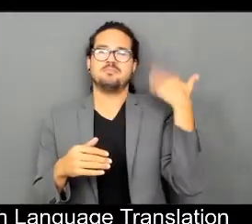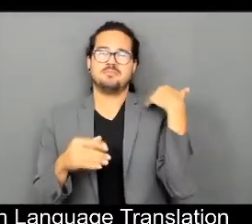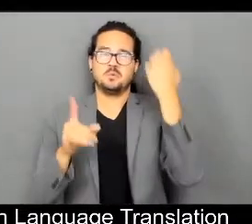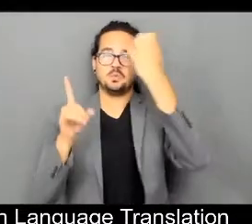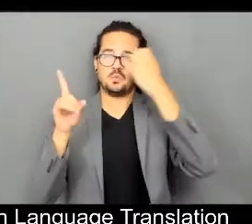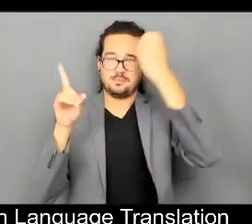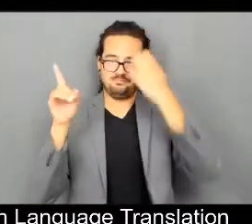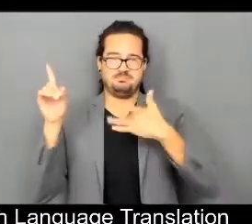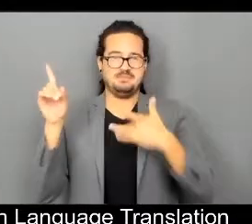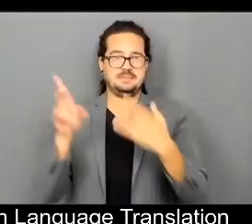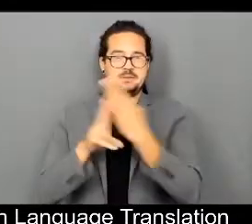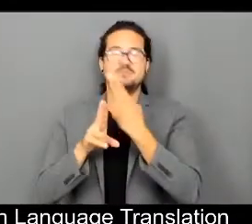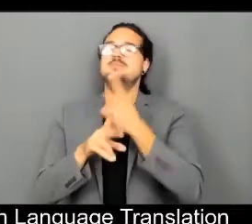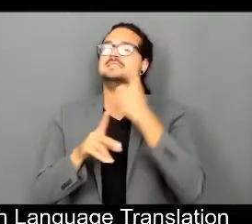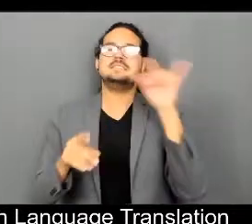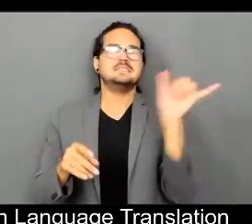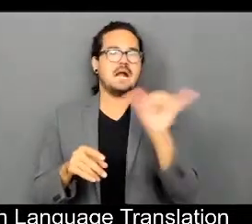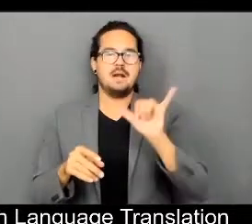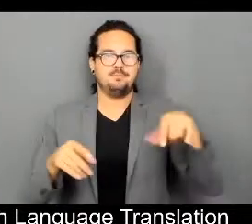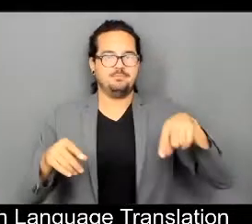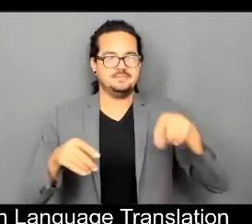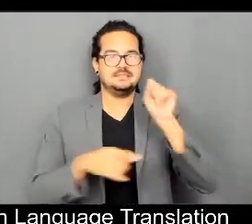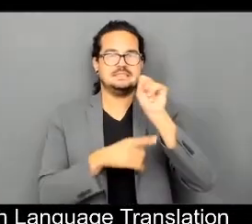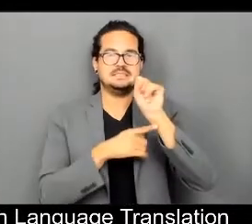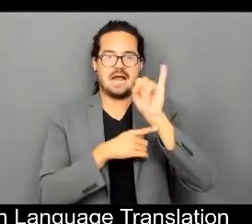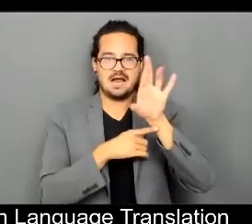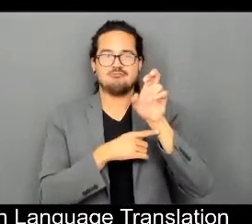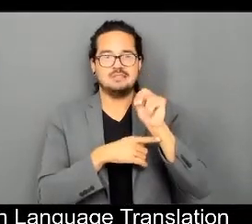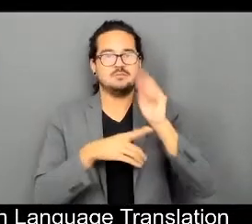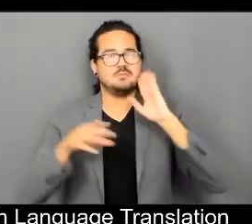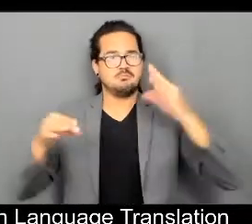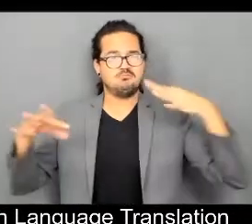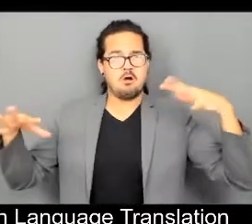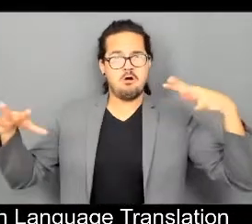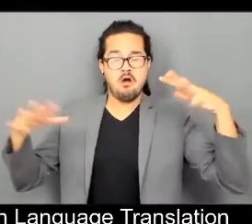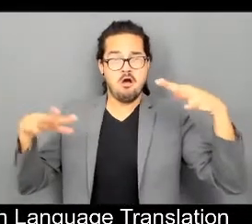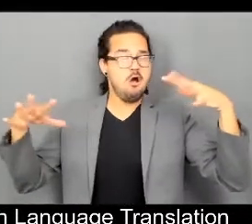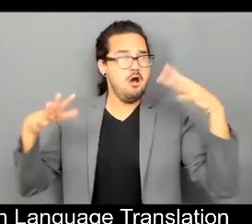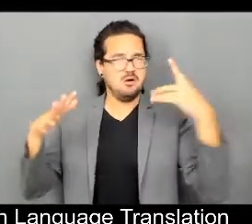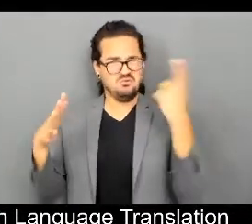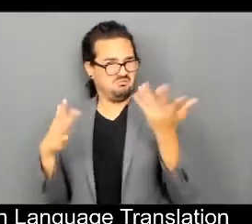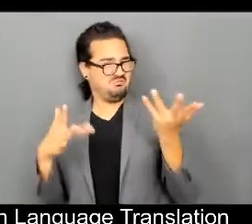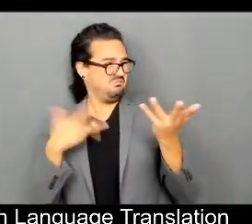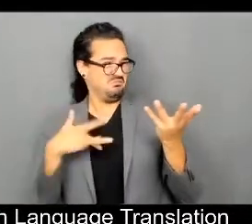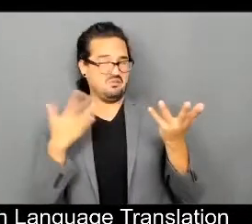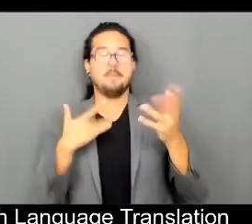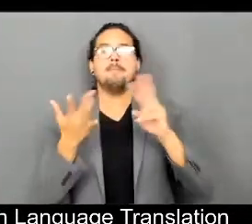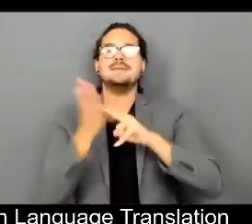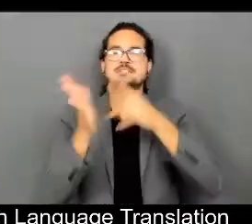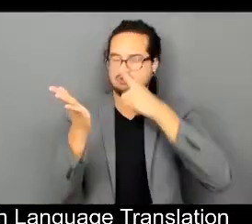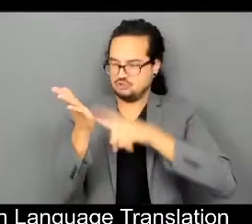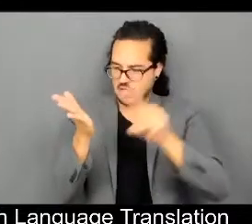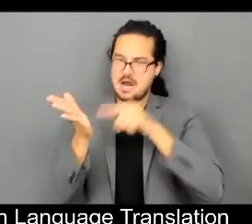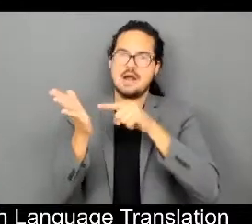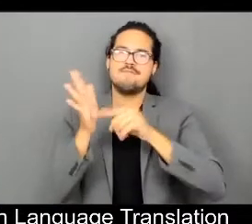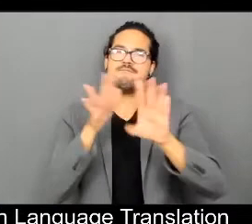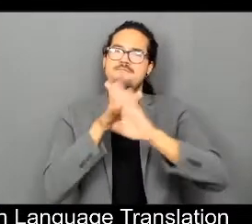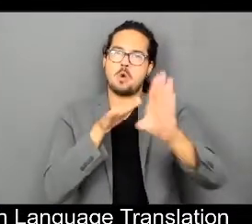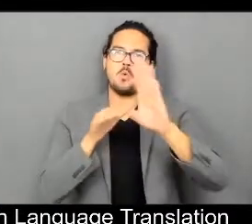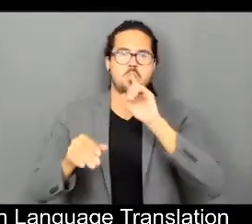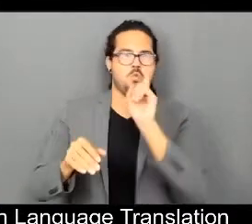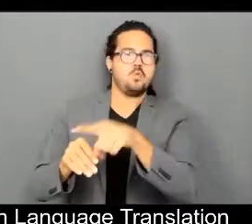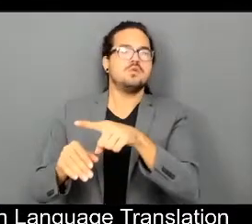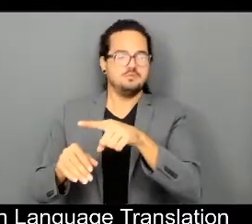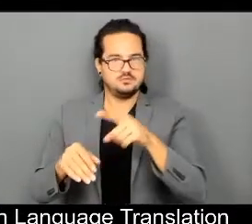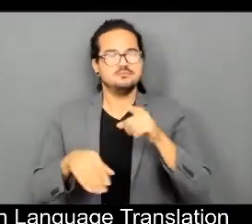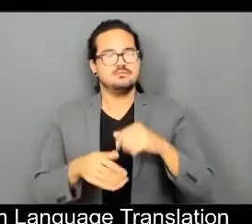serious issue. Let's not get complacent. And again, thank you. And a big thank you to the Northern Region's Rockies team, Mary and her team here in public information